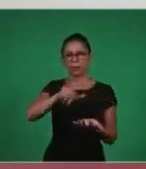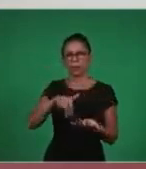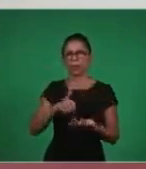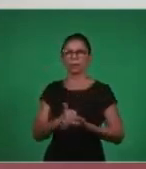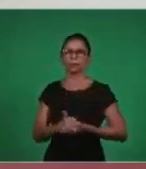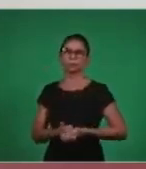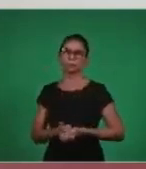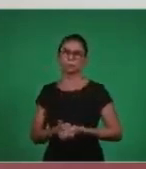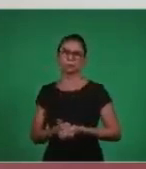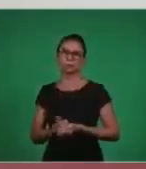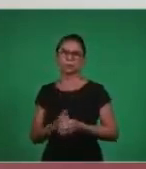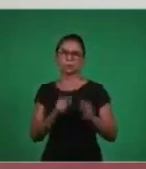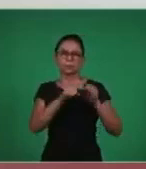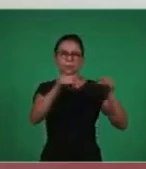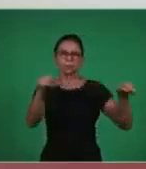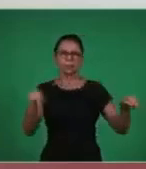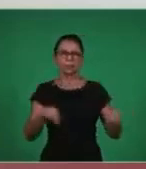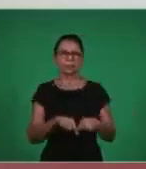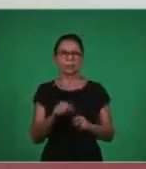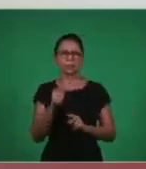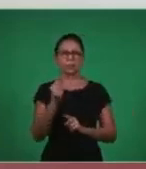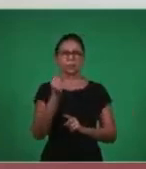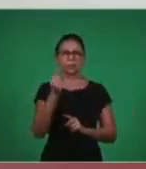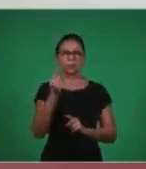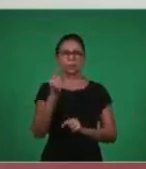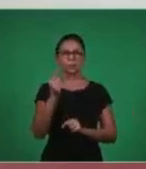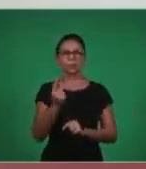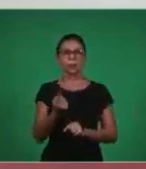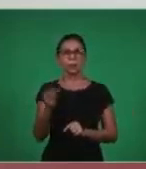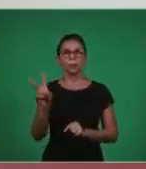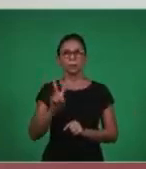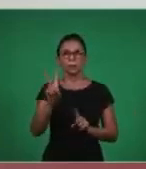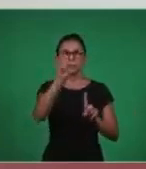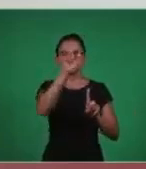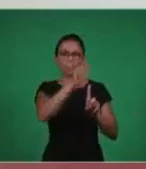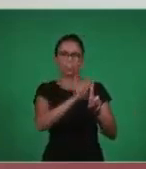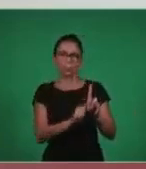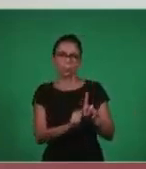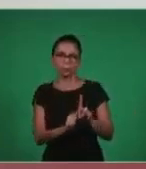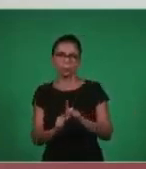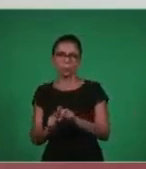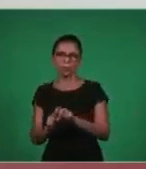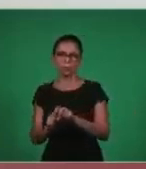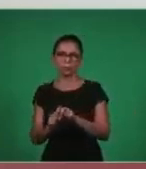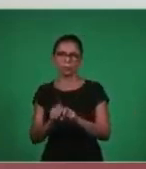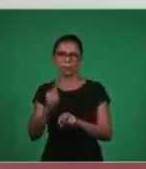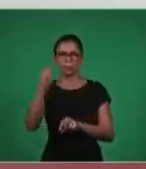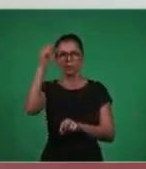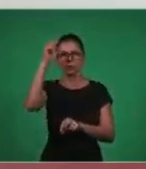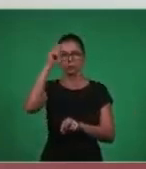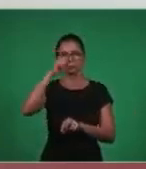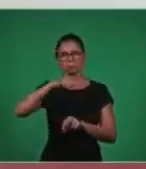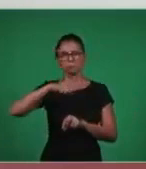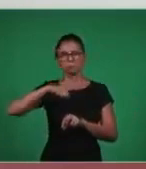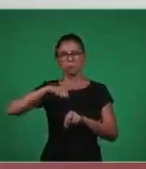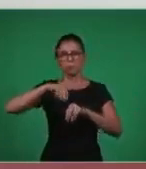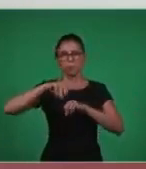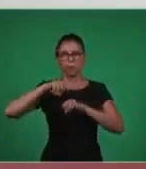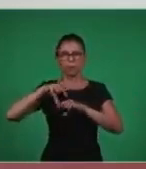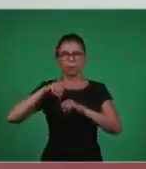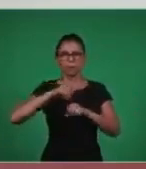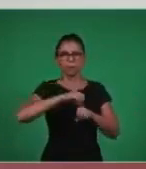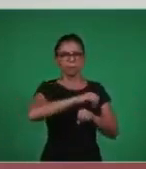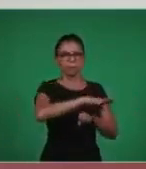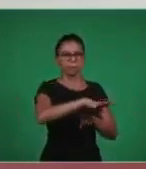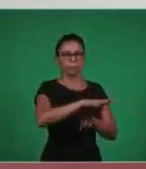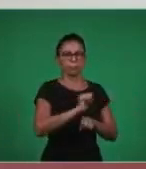and bring that information to the class once a month. We need to, how to organize, why to organize.